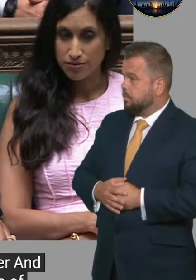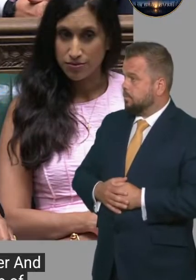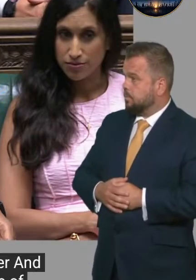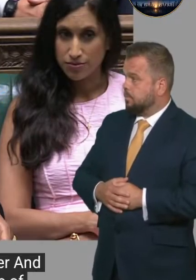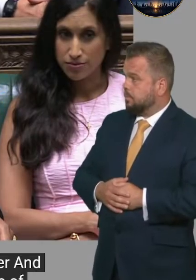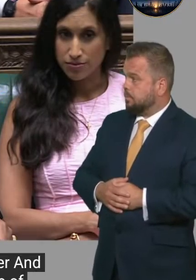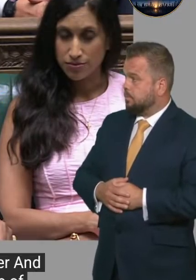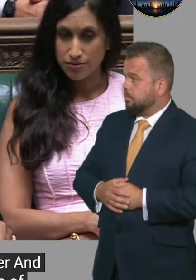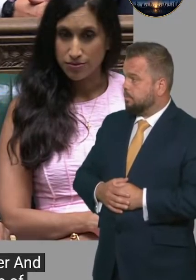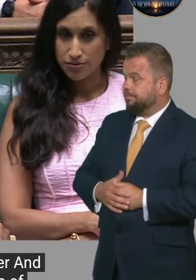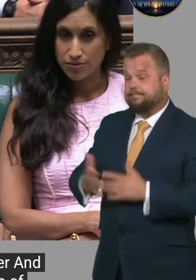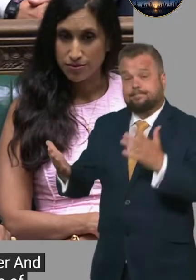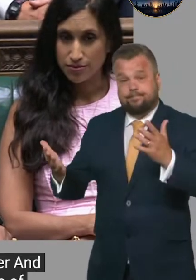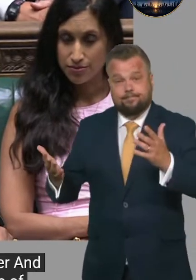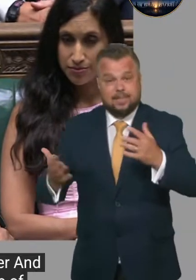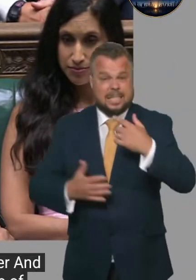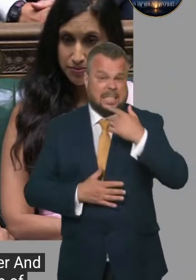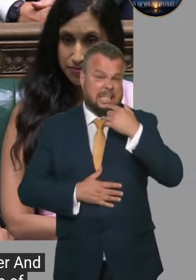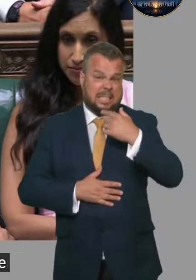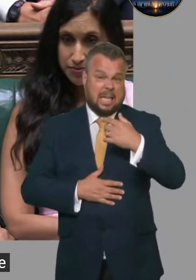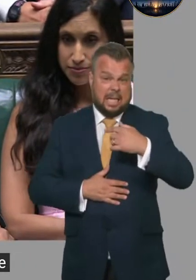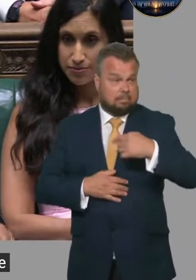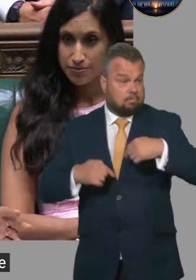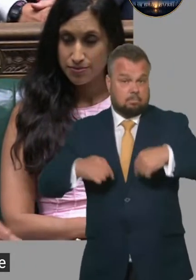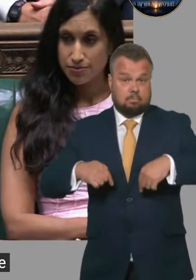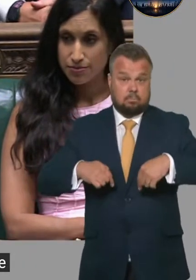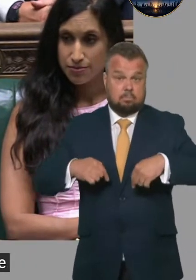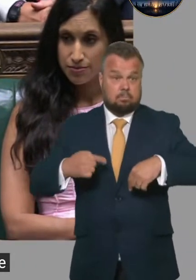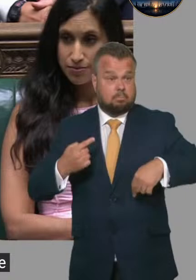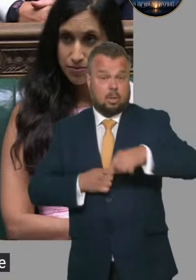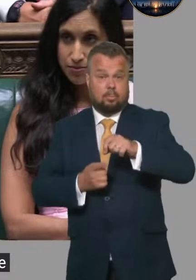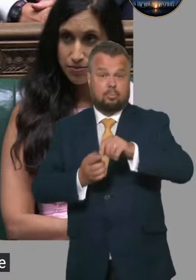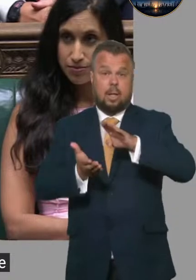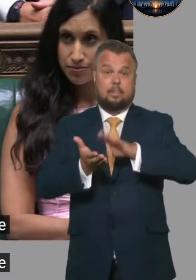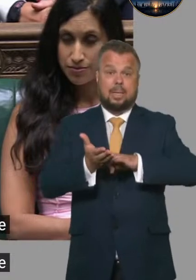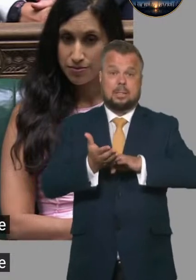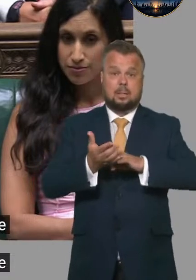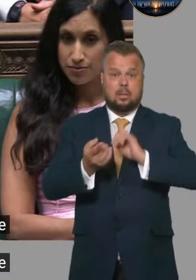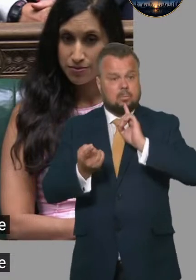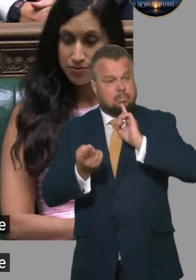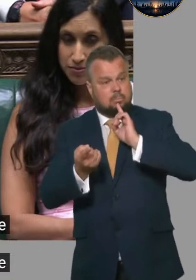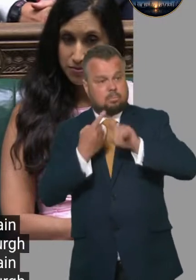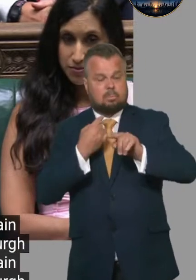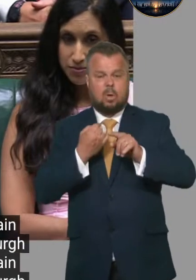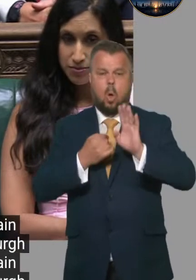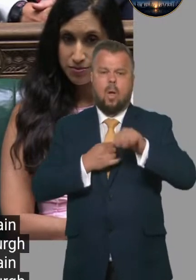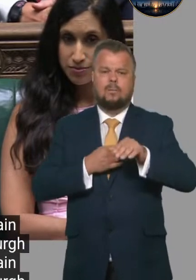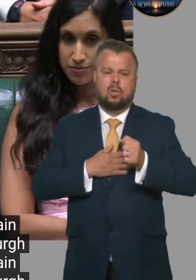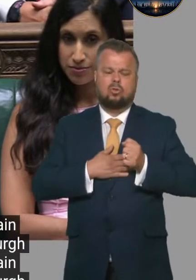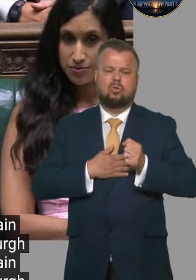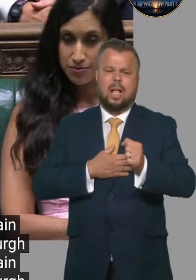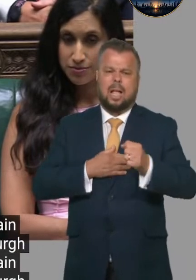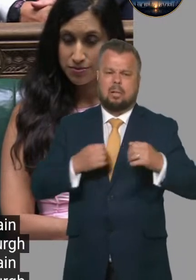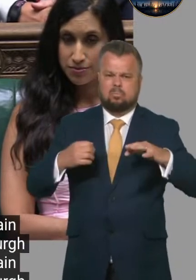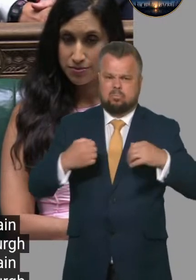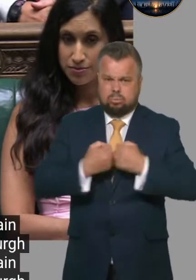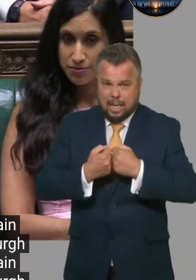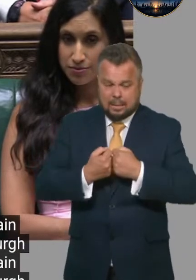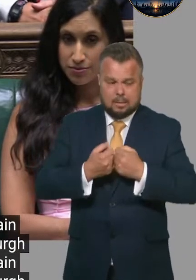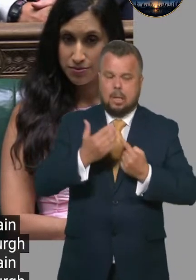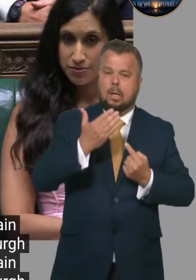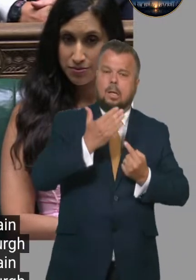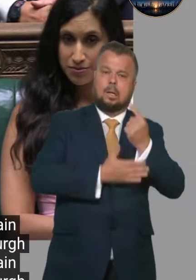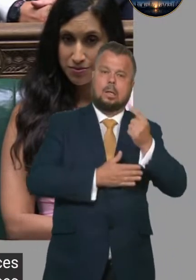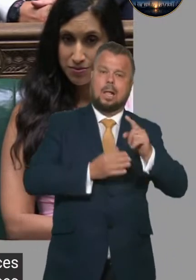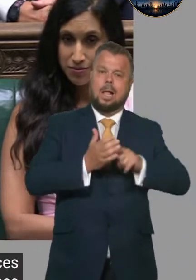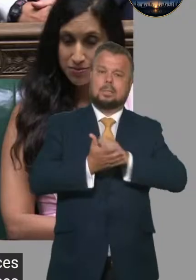of course, Armed Forces Week? I want to start by congratulating the Prime Minister. He's the other party leader who